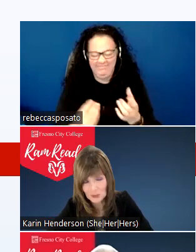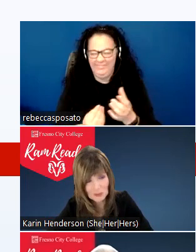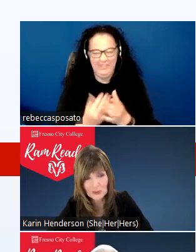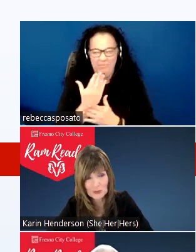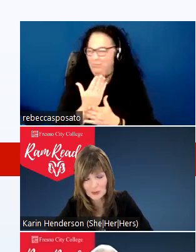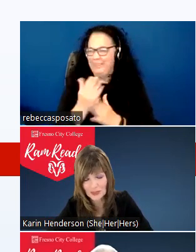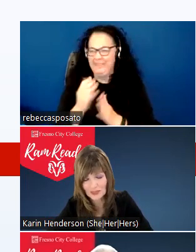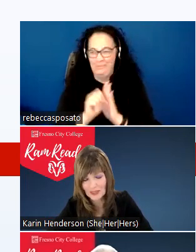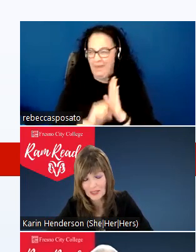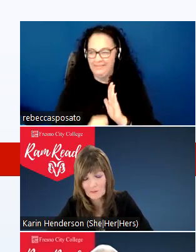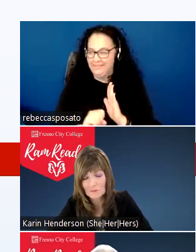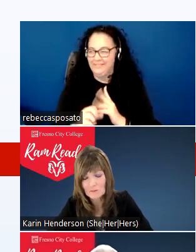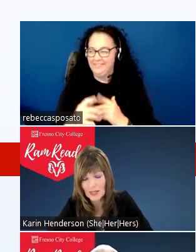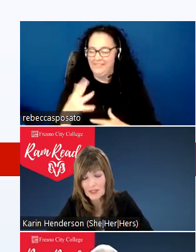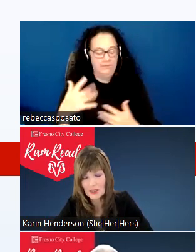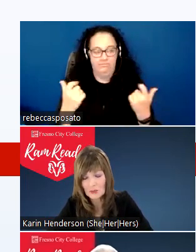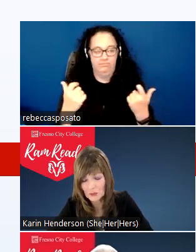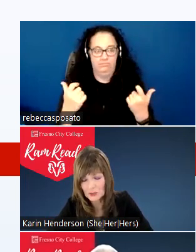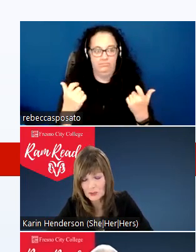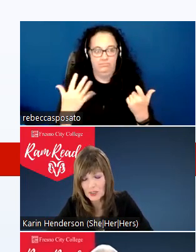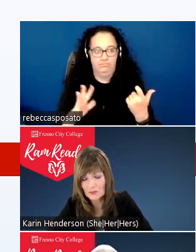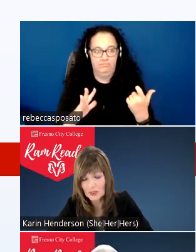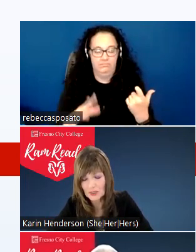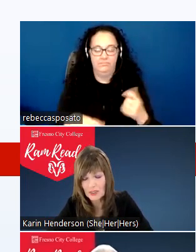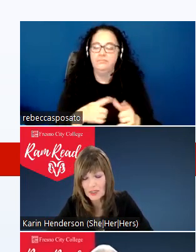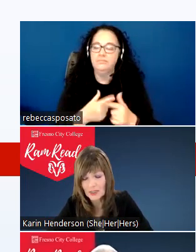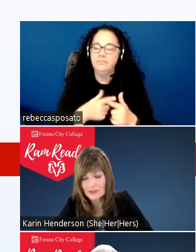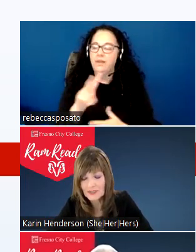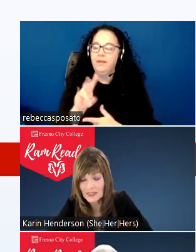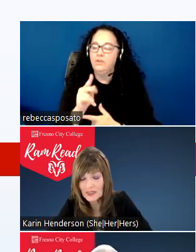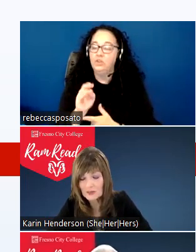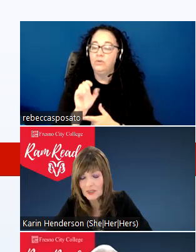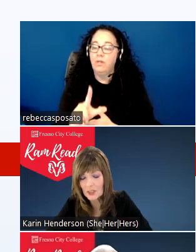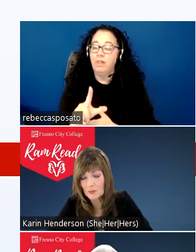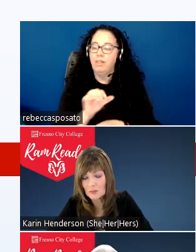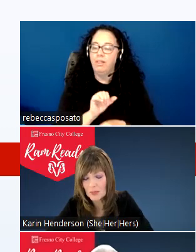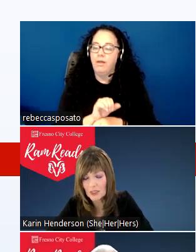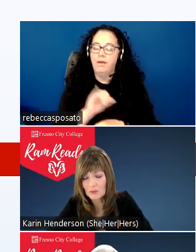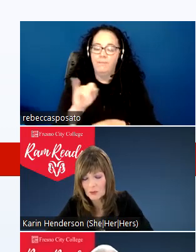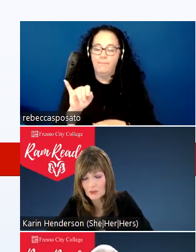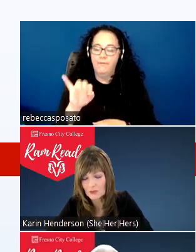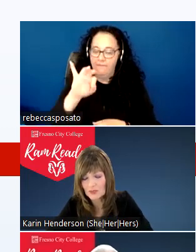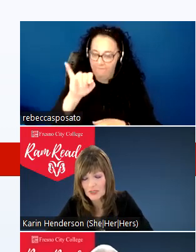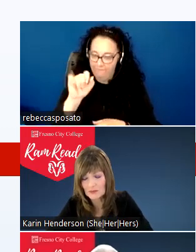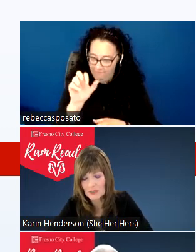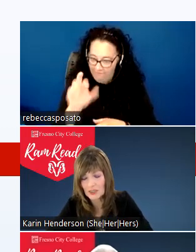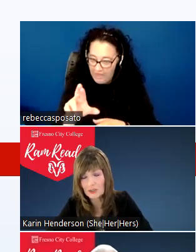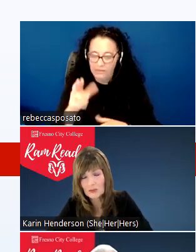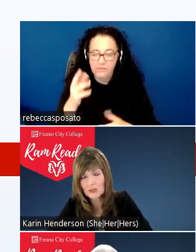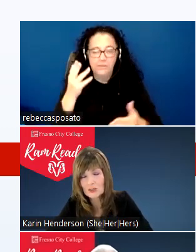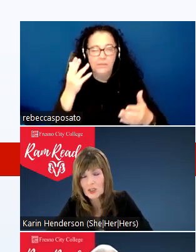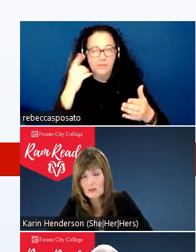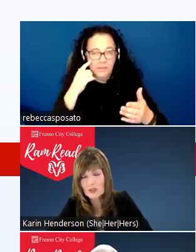by super, super quick. And then our virtual job fair is tentatively going to be May 1st through the